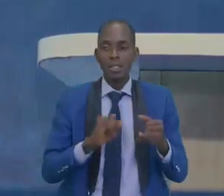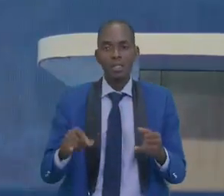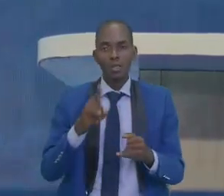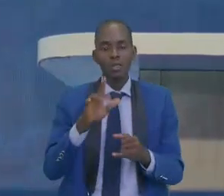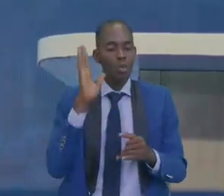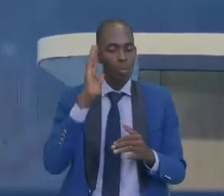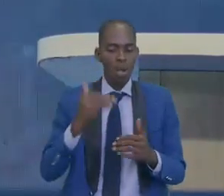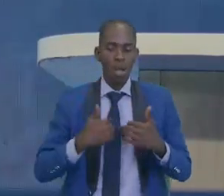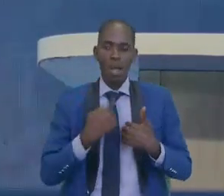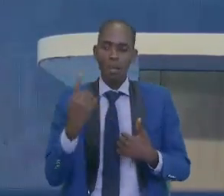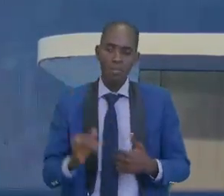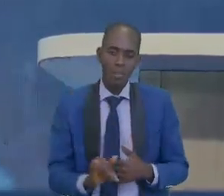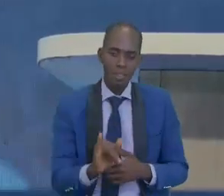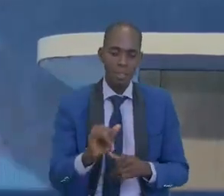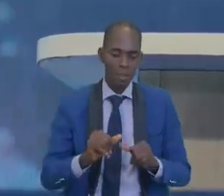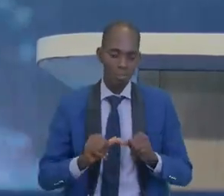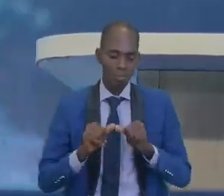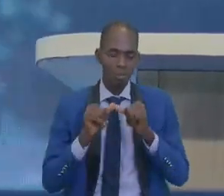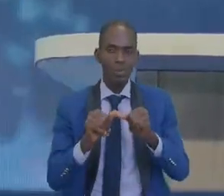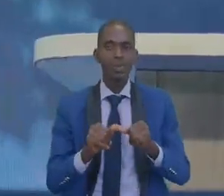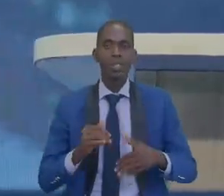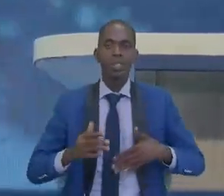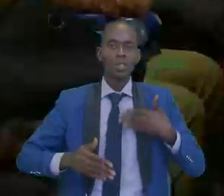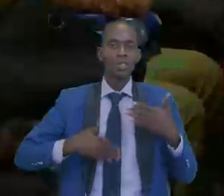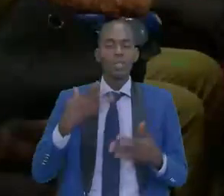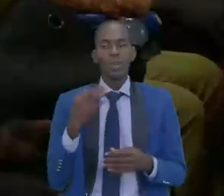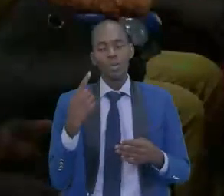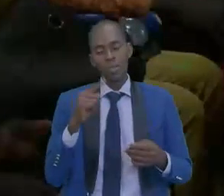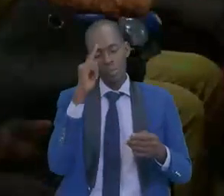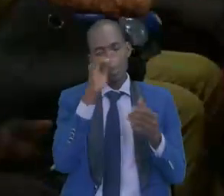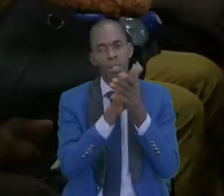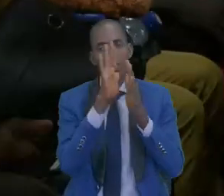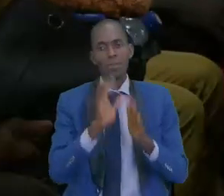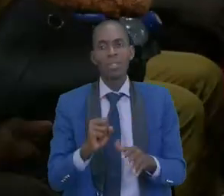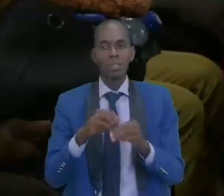eternal, perpetual joy of the saints.